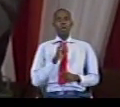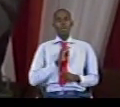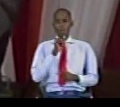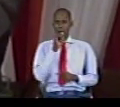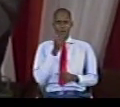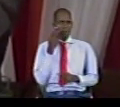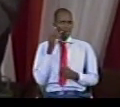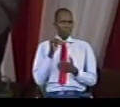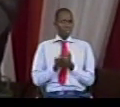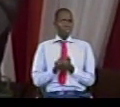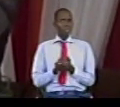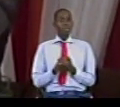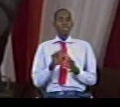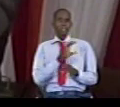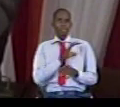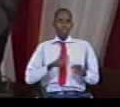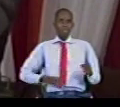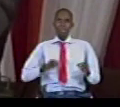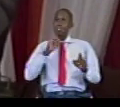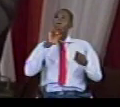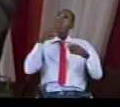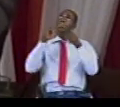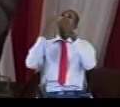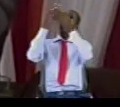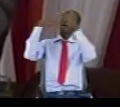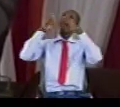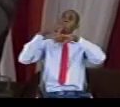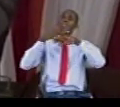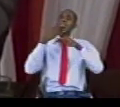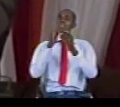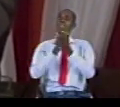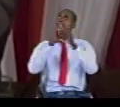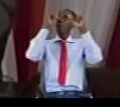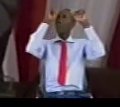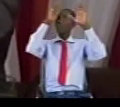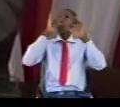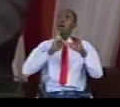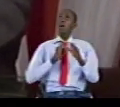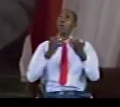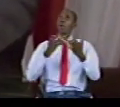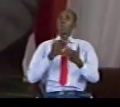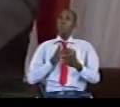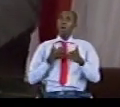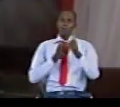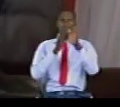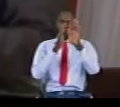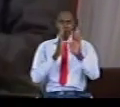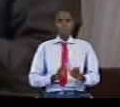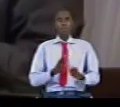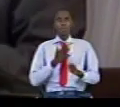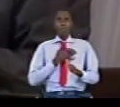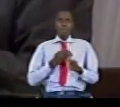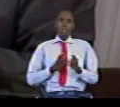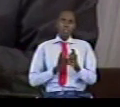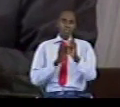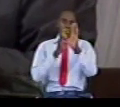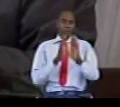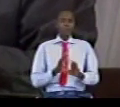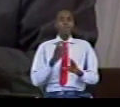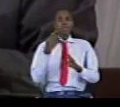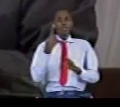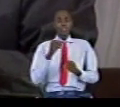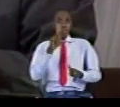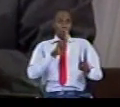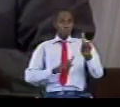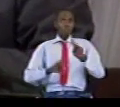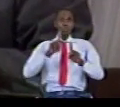He's going to heaven and he's saying, Father, I want my disciples, I want my followers, I want the people you have given to me to be